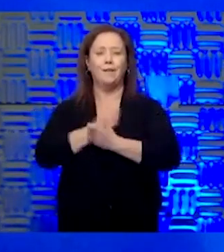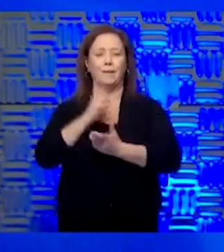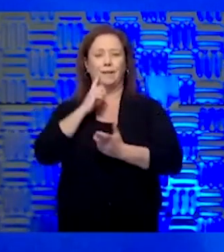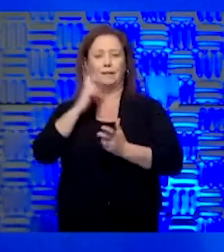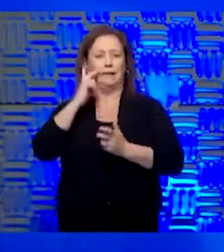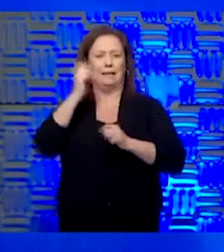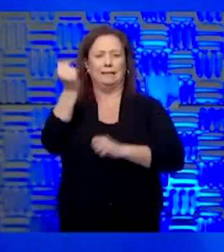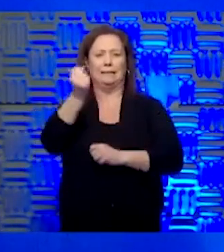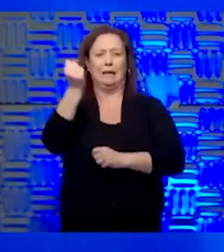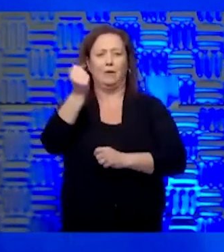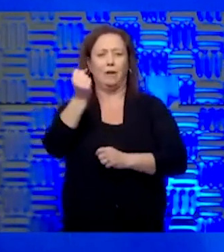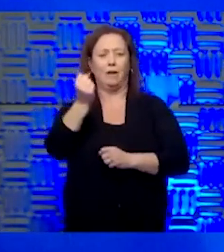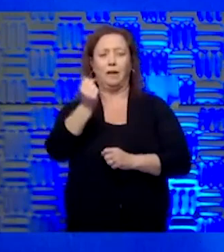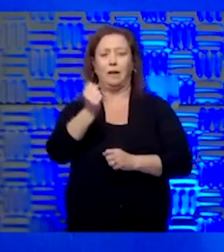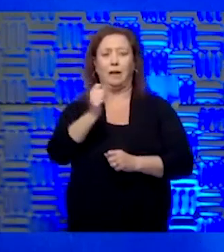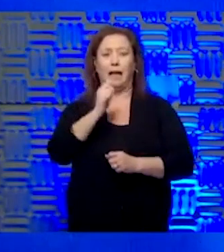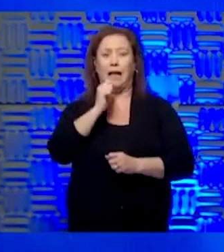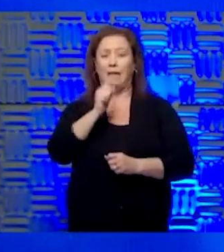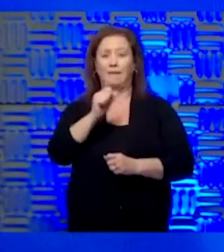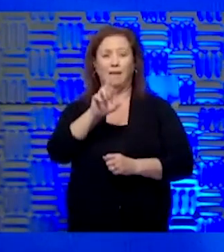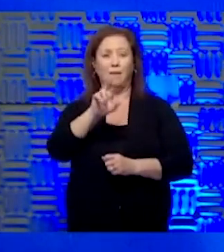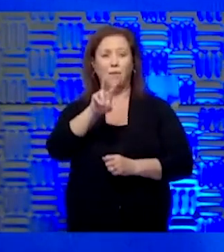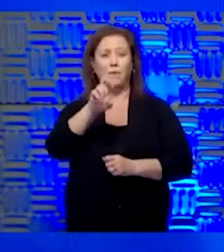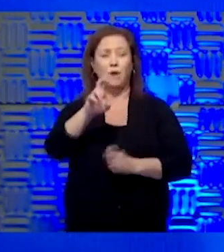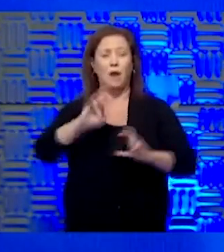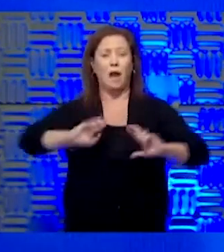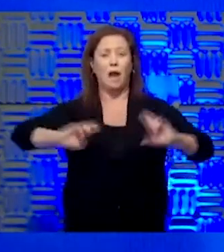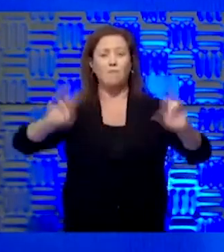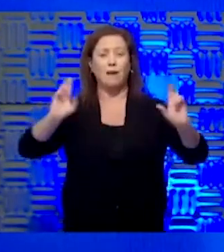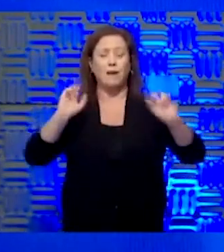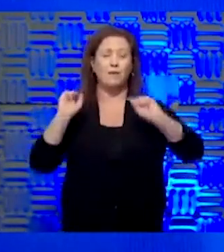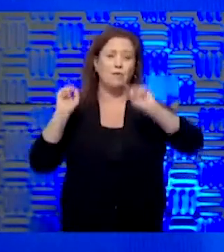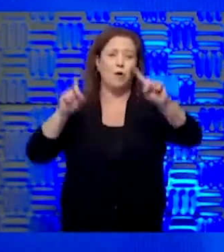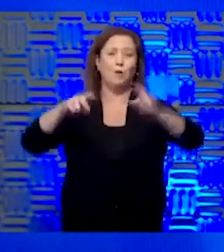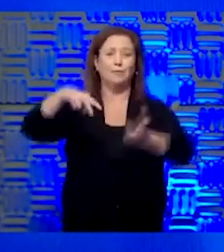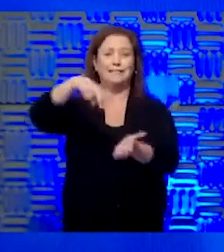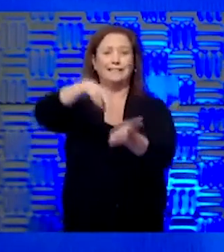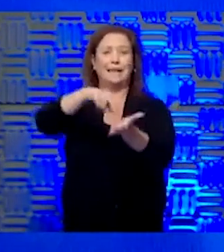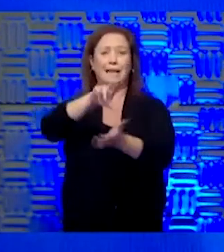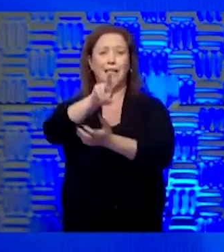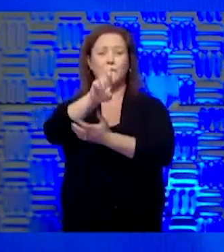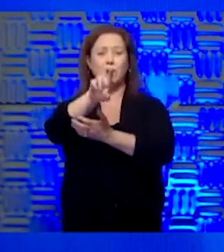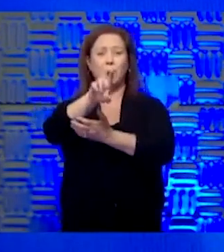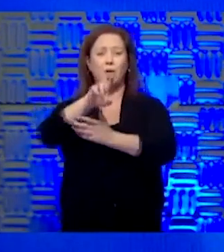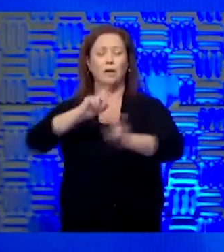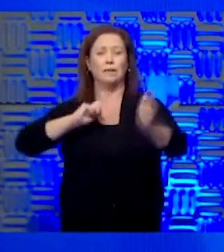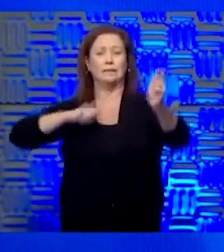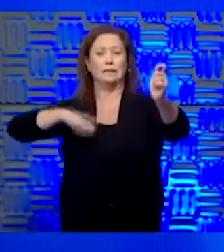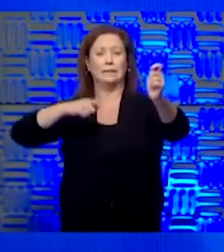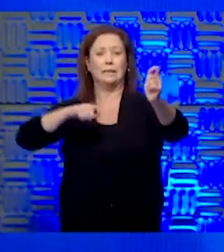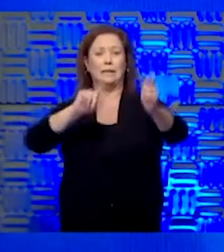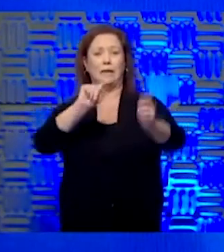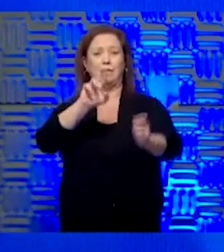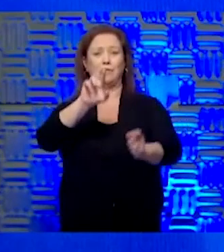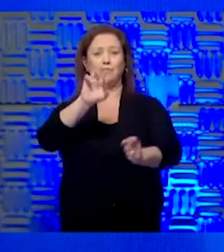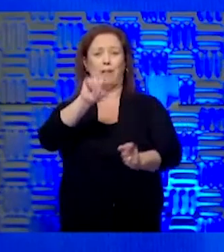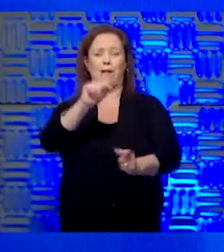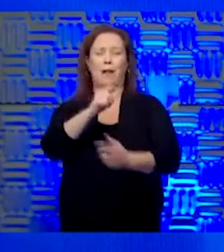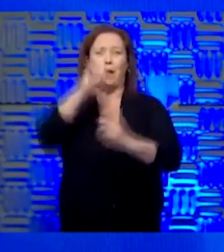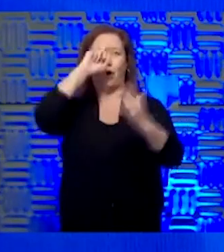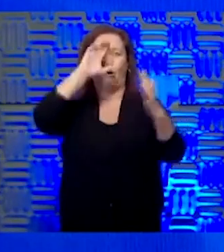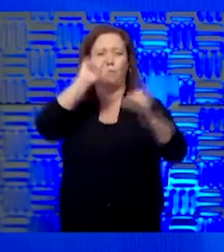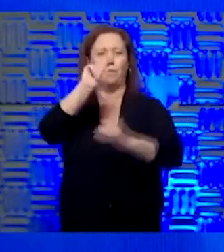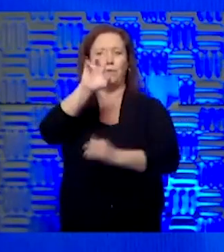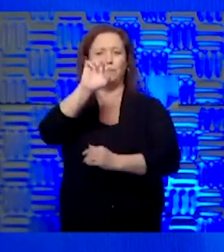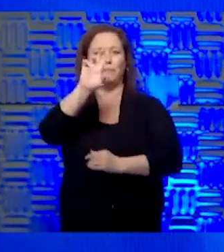on a Saturday. I need to get to the river. I'm ready to take my fly rod, go stand in the river and wave a stick at some trout and hope they like me. And